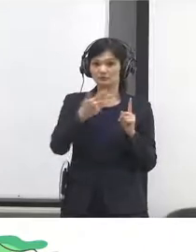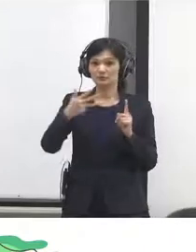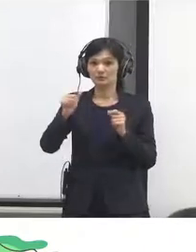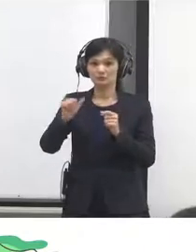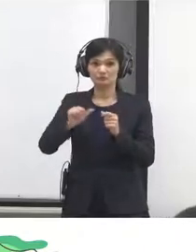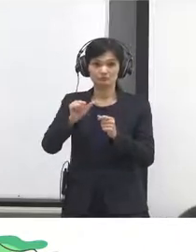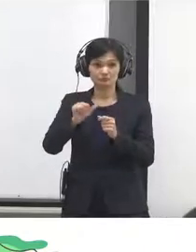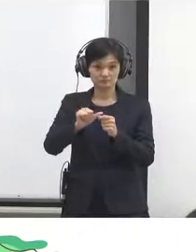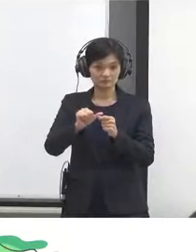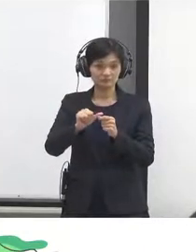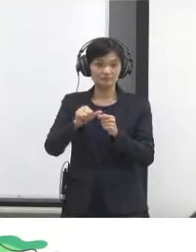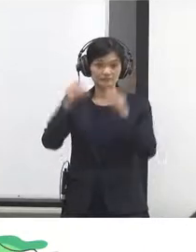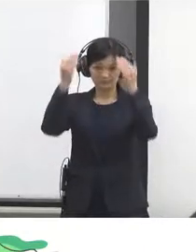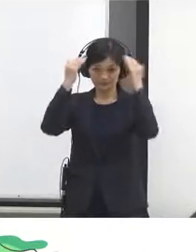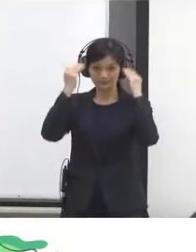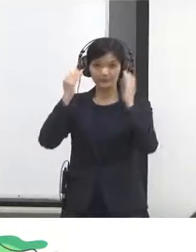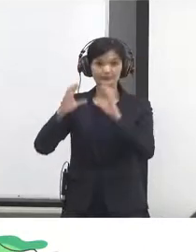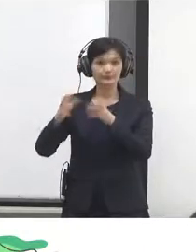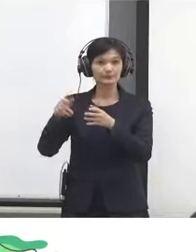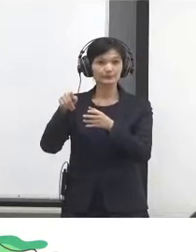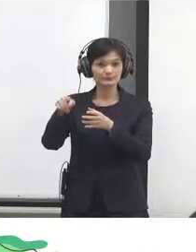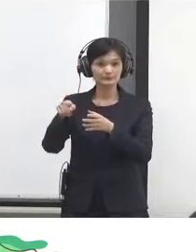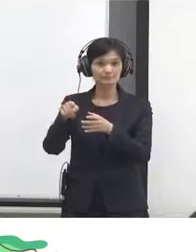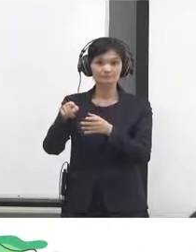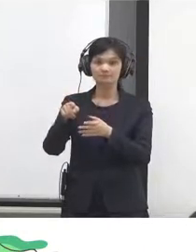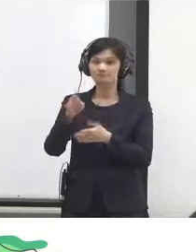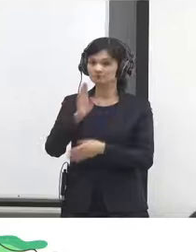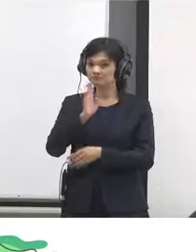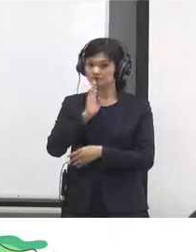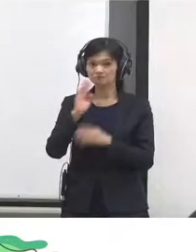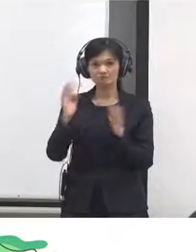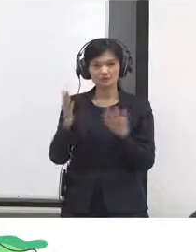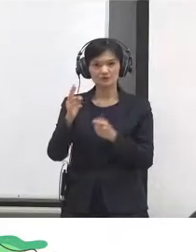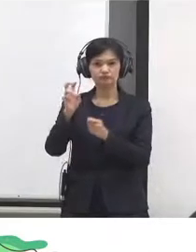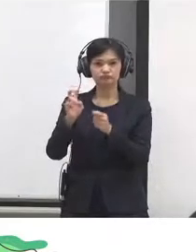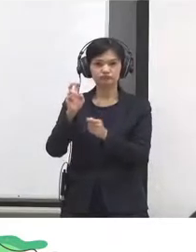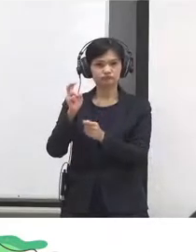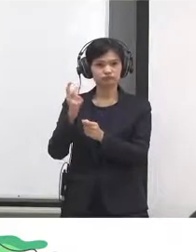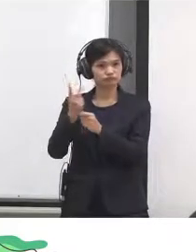previous 2 or 3 years. Okay. So,